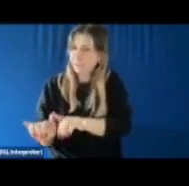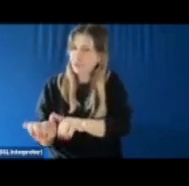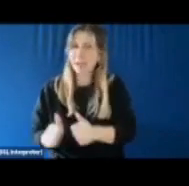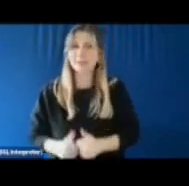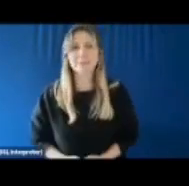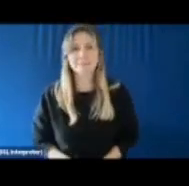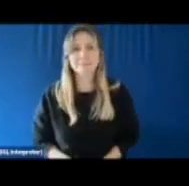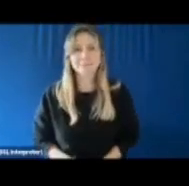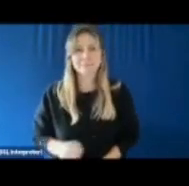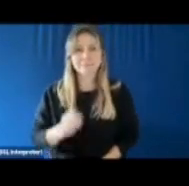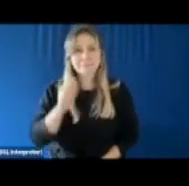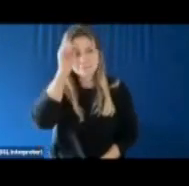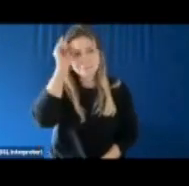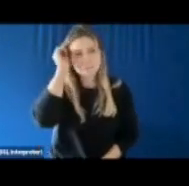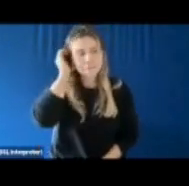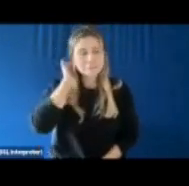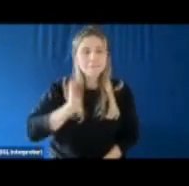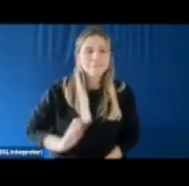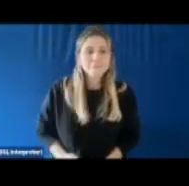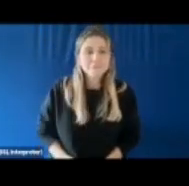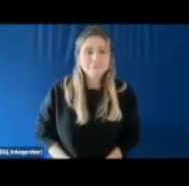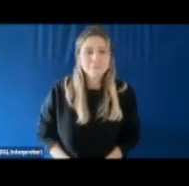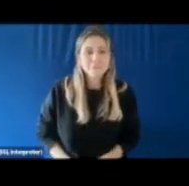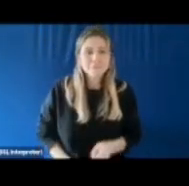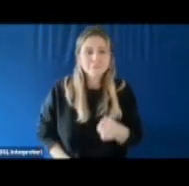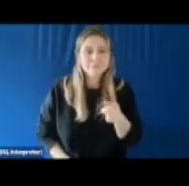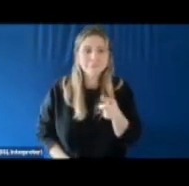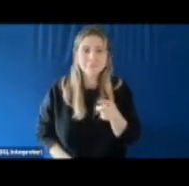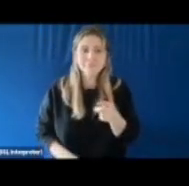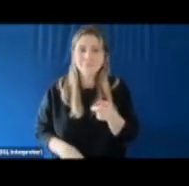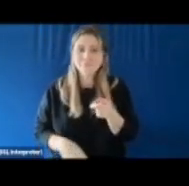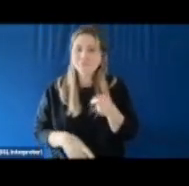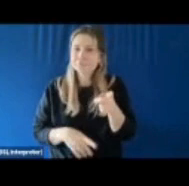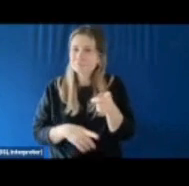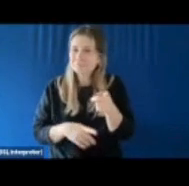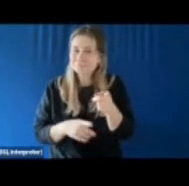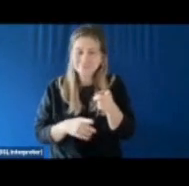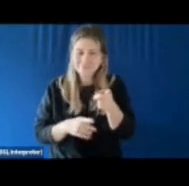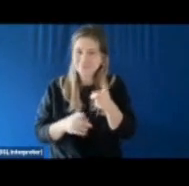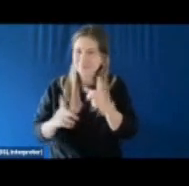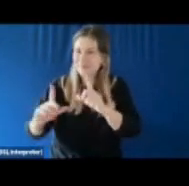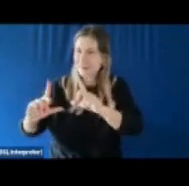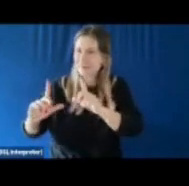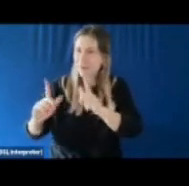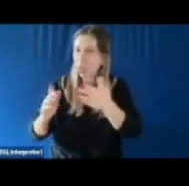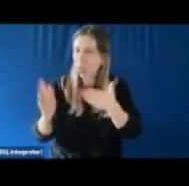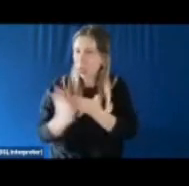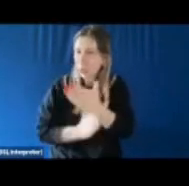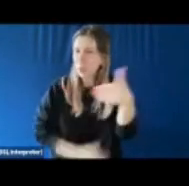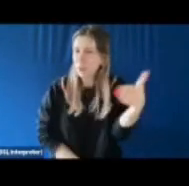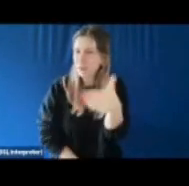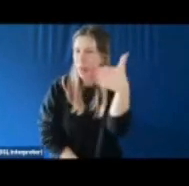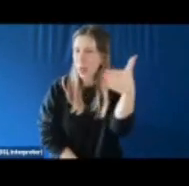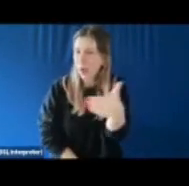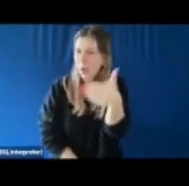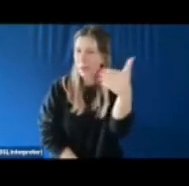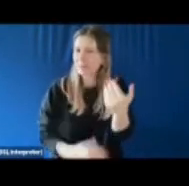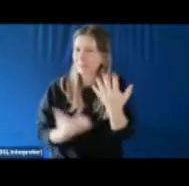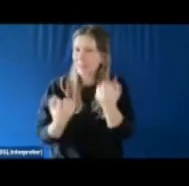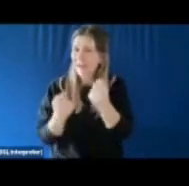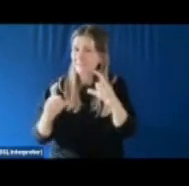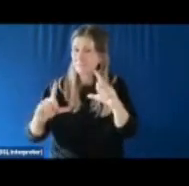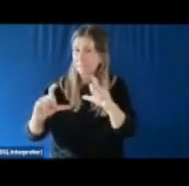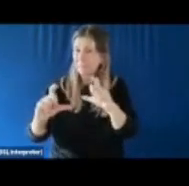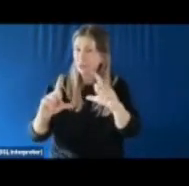I'm not sure why, but I've ended up with a sort of nautical theme for the pictures in today's presentation. It just kind of works, but there is a random octopus